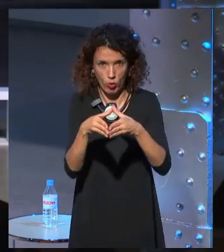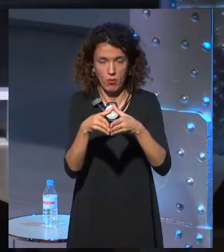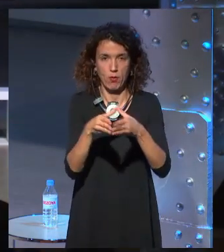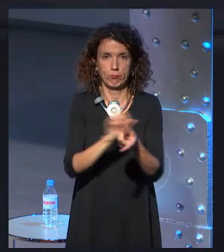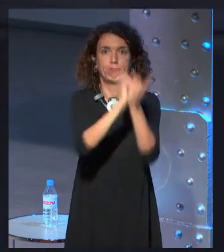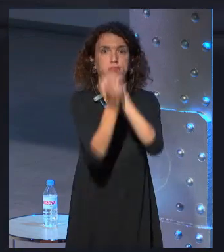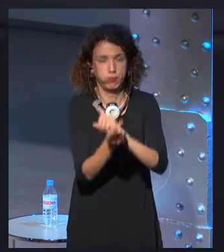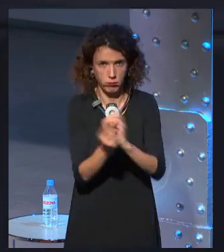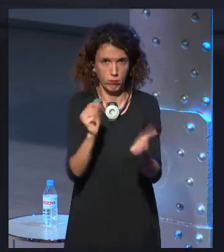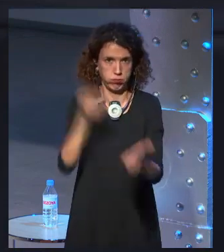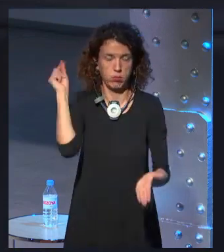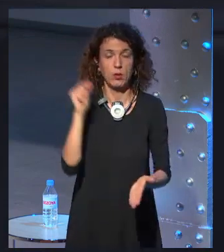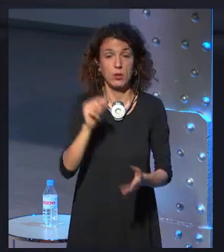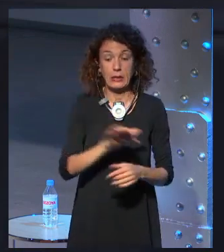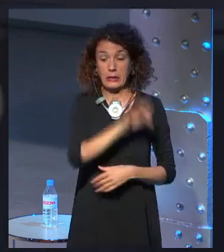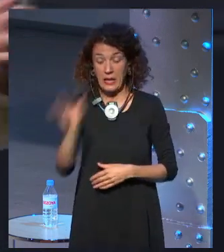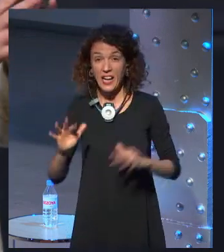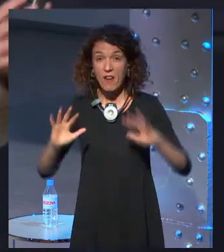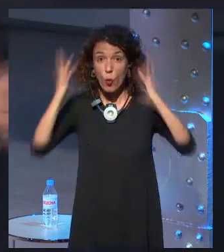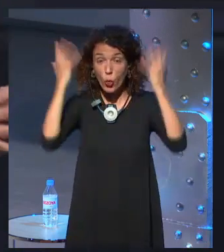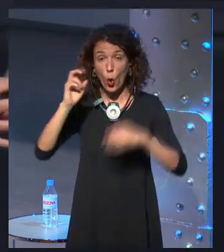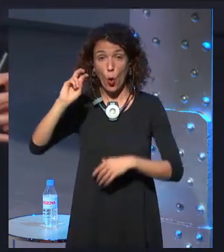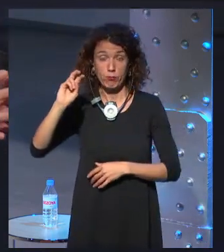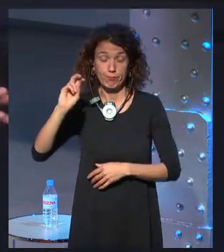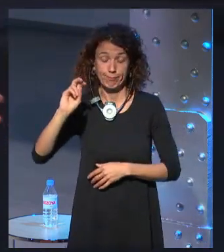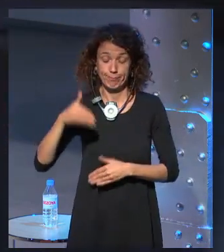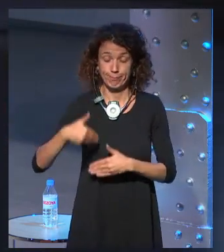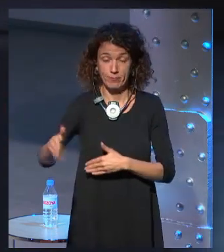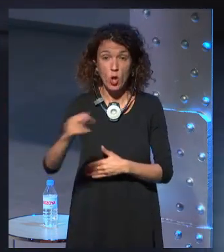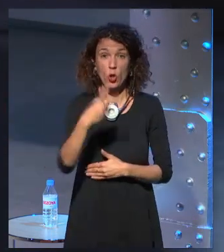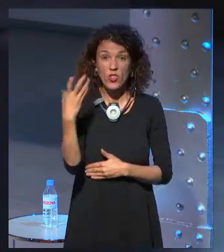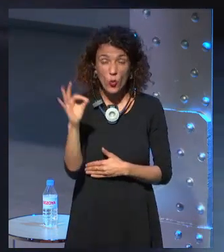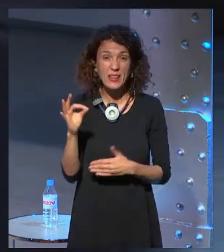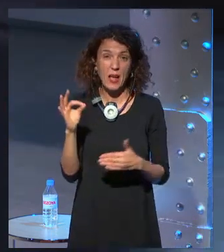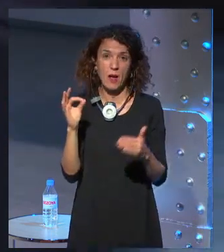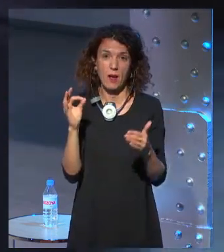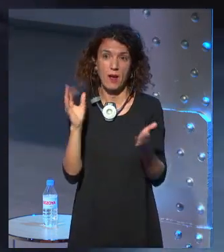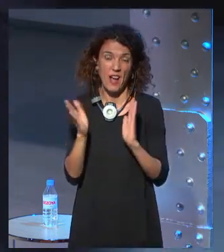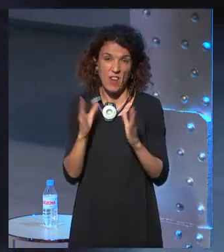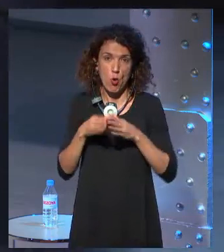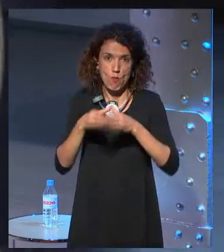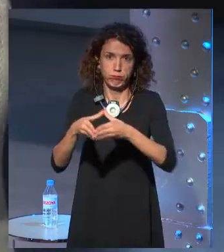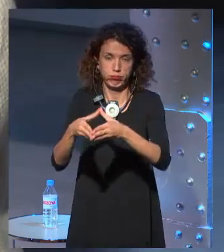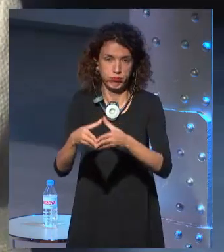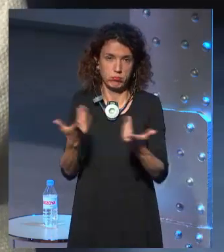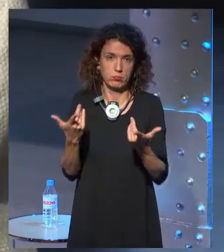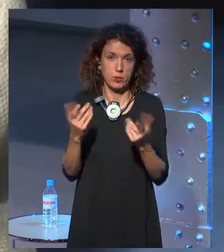next revolution, we are going from 250 horsepower to 250 horsepower plus 250